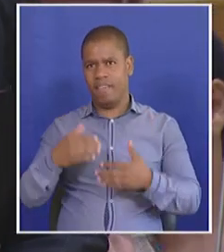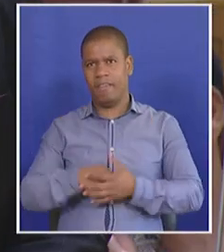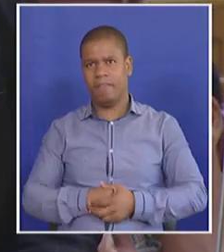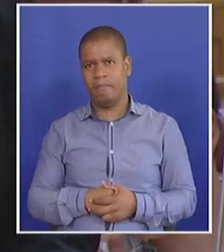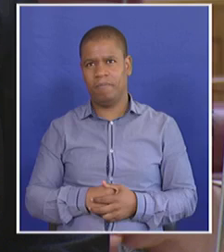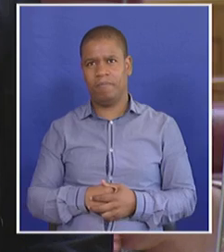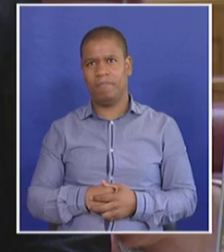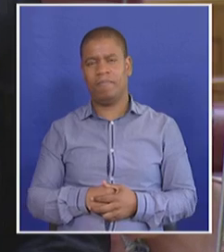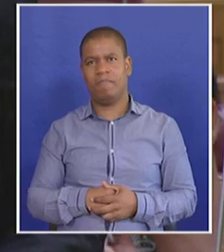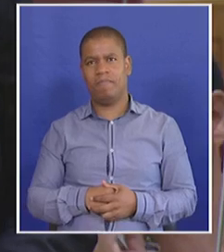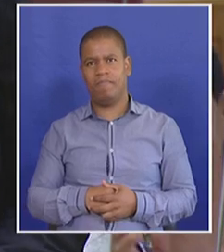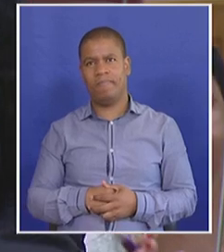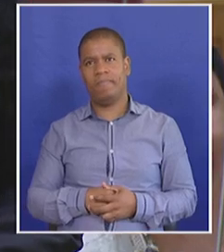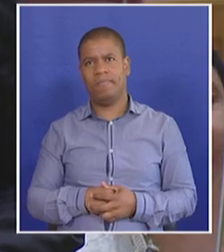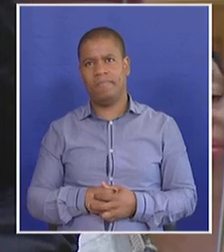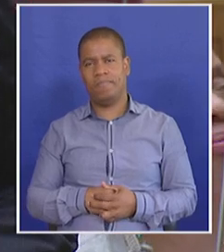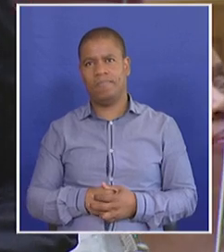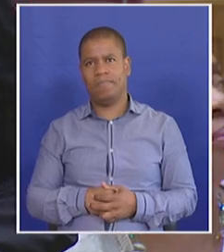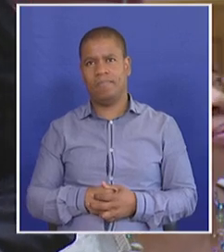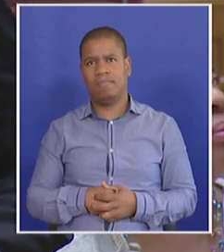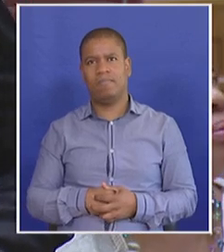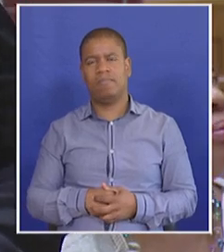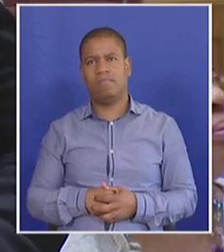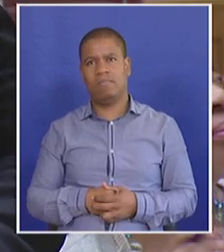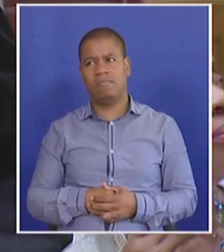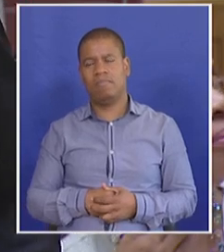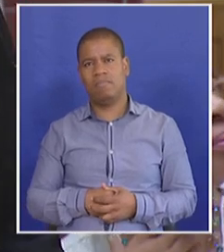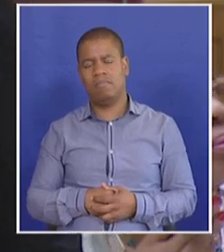Honorable Julius. Thank you very much for that.